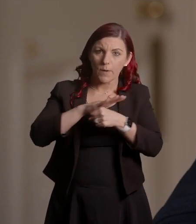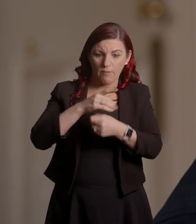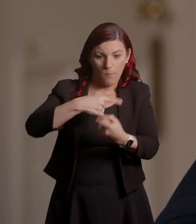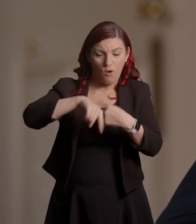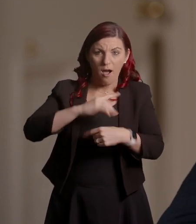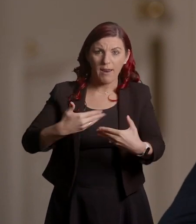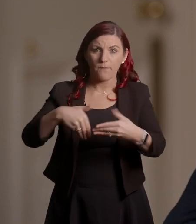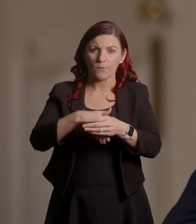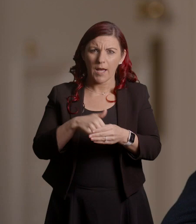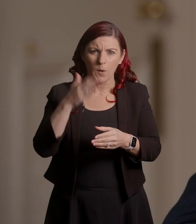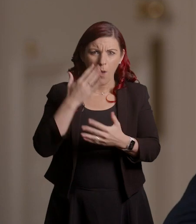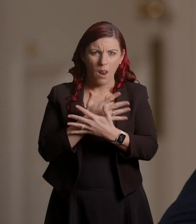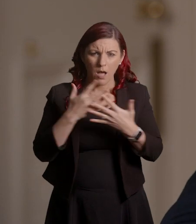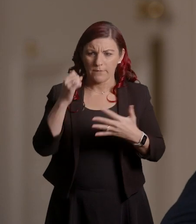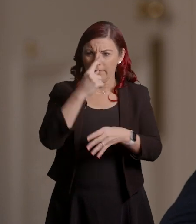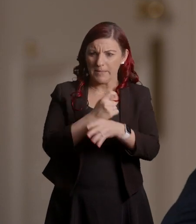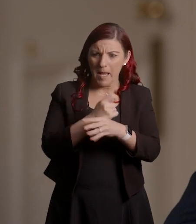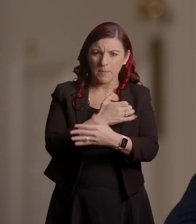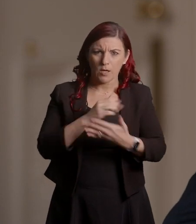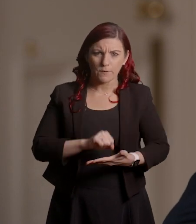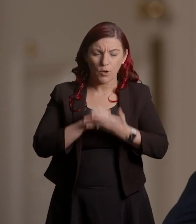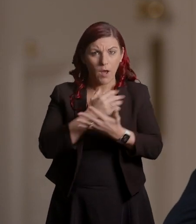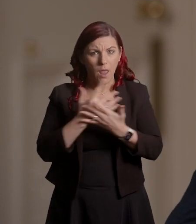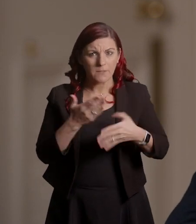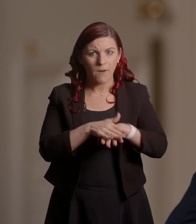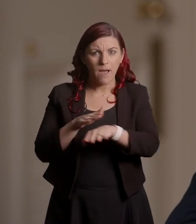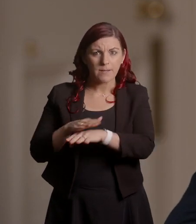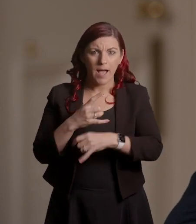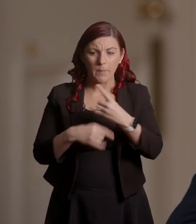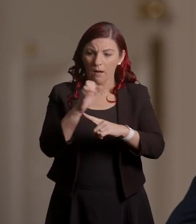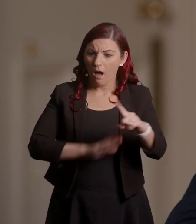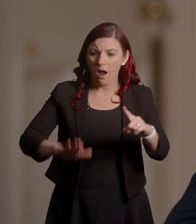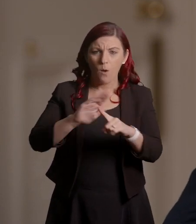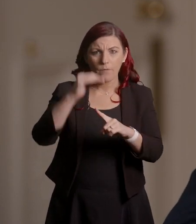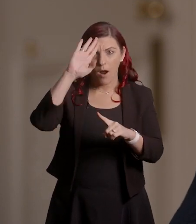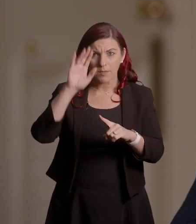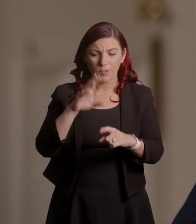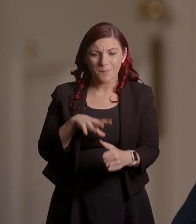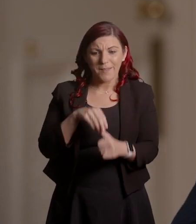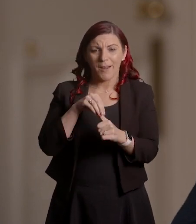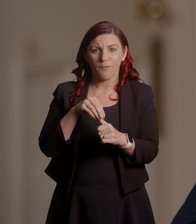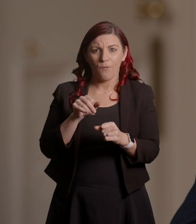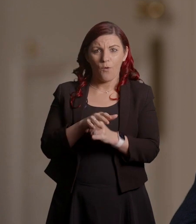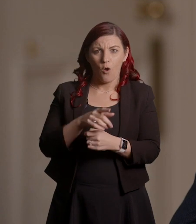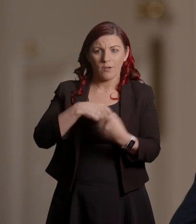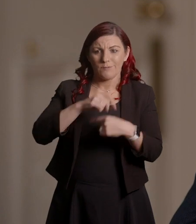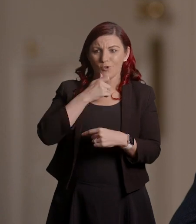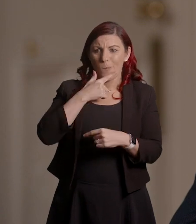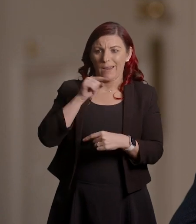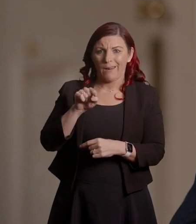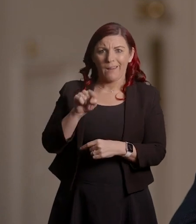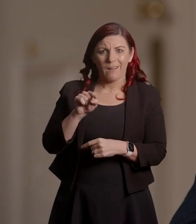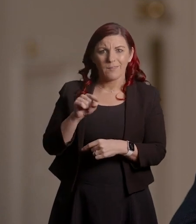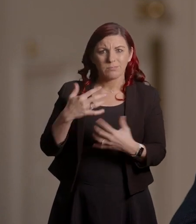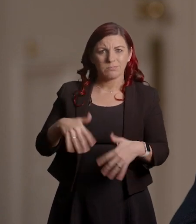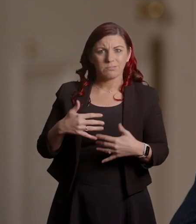find ourselves in. You know, a lot of hardship, a lot of suffering, a lot of loss in all over the country, but obviously particularly Dublin